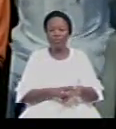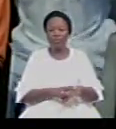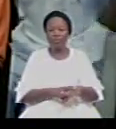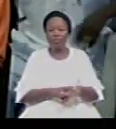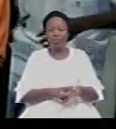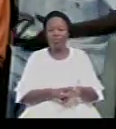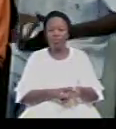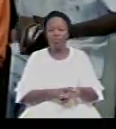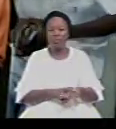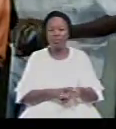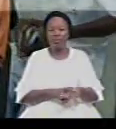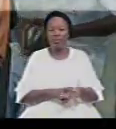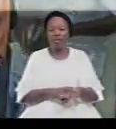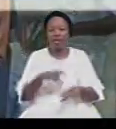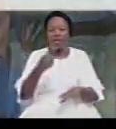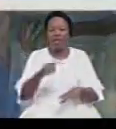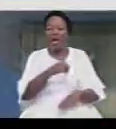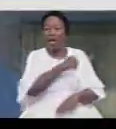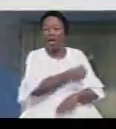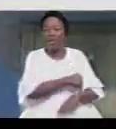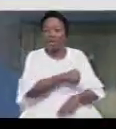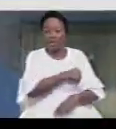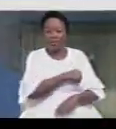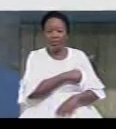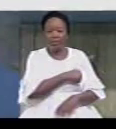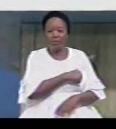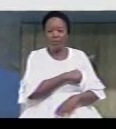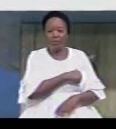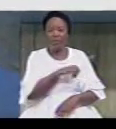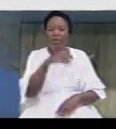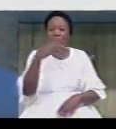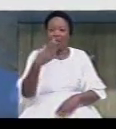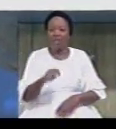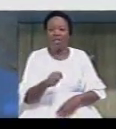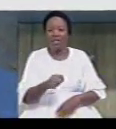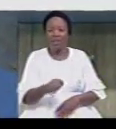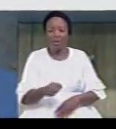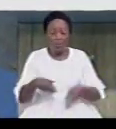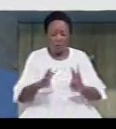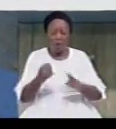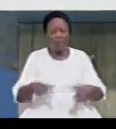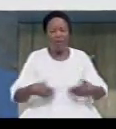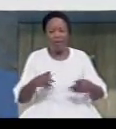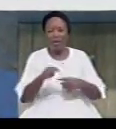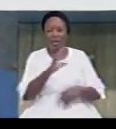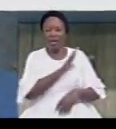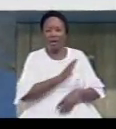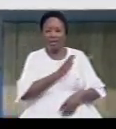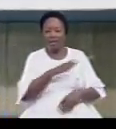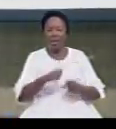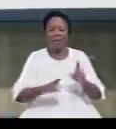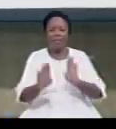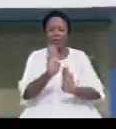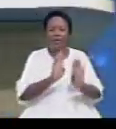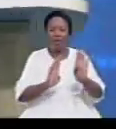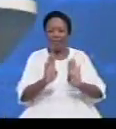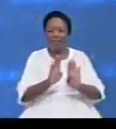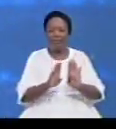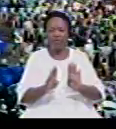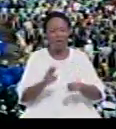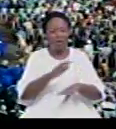the attitude, the disposition, the character, the behavior does